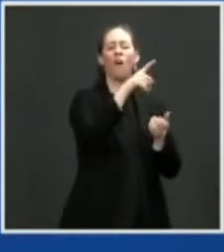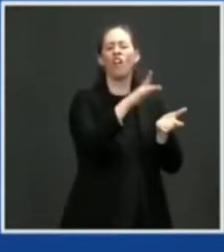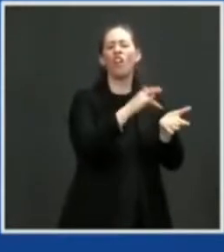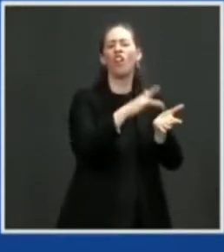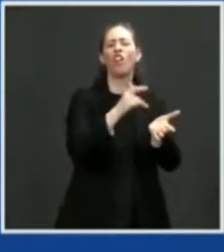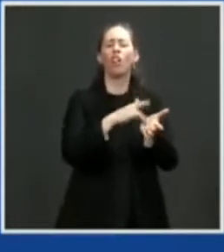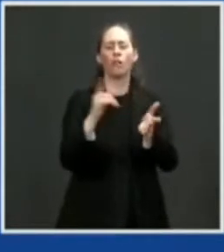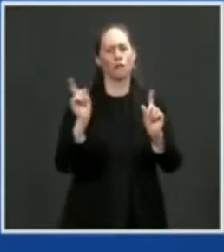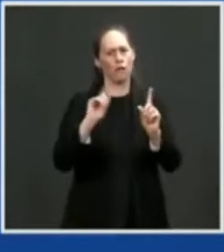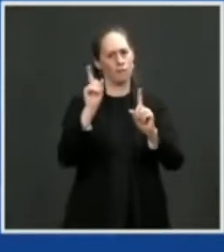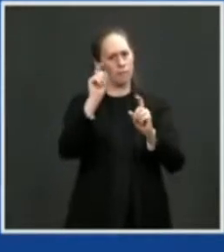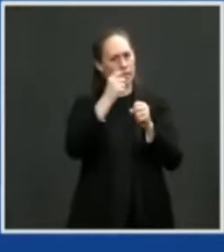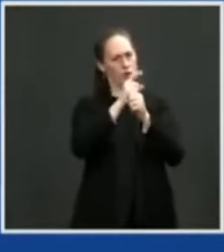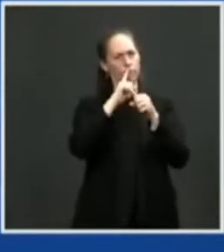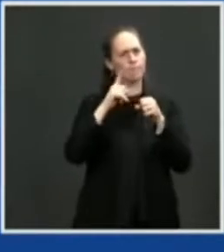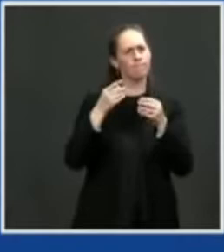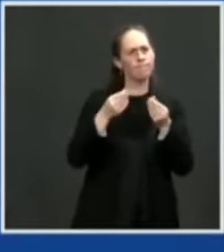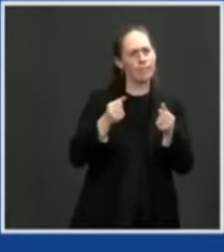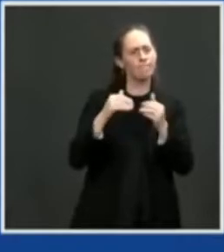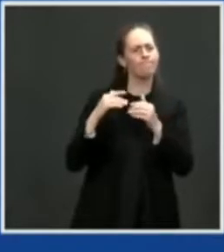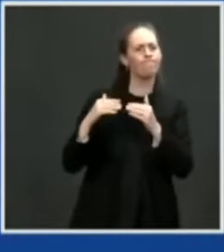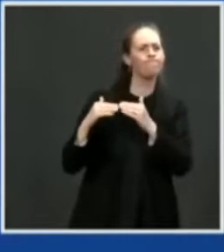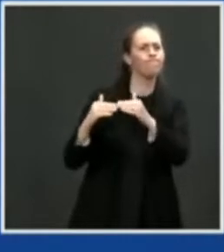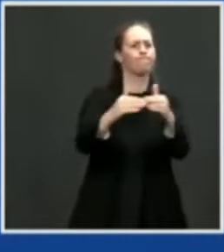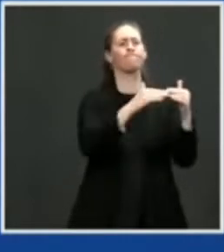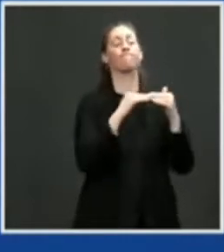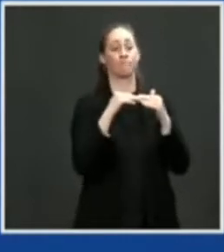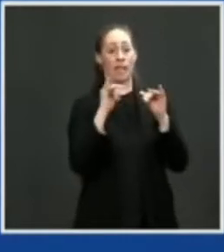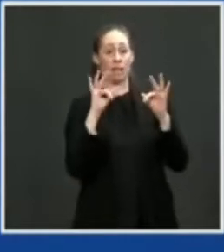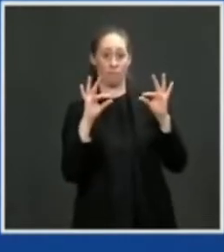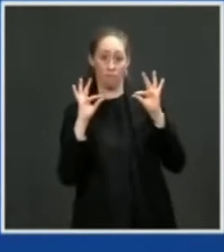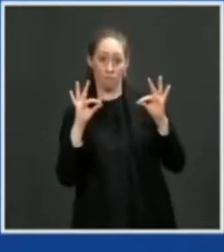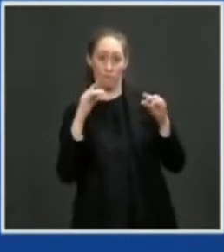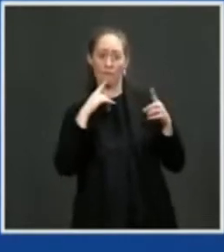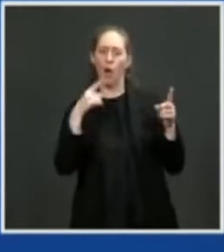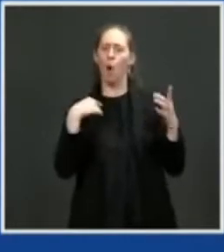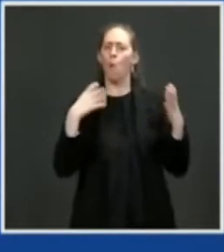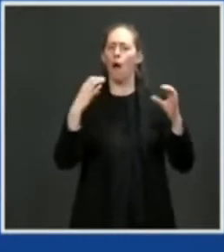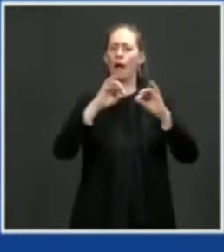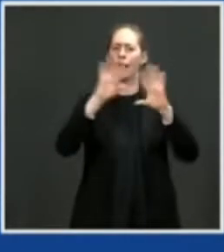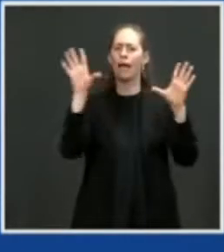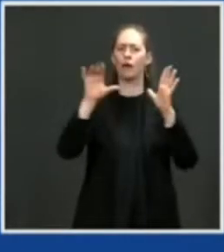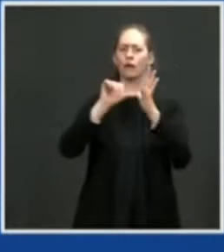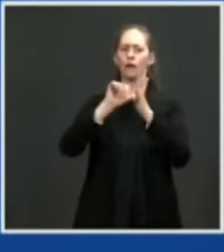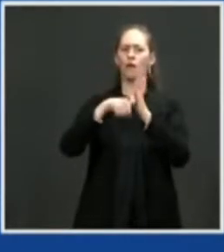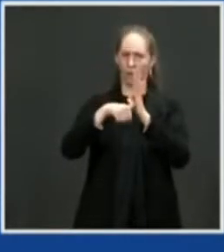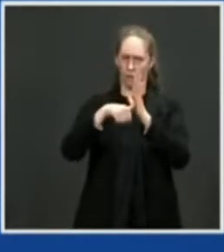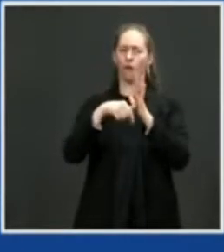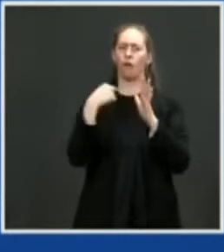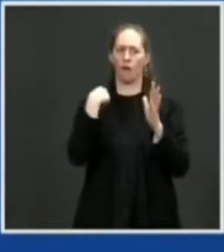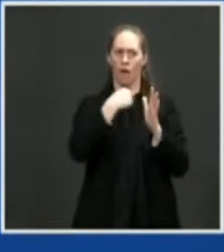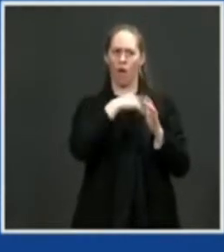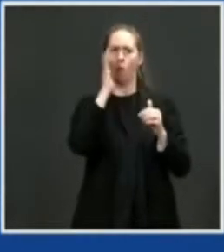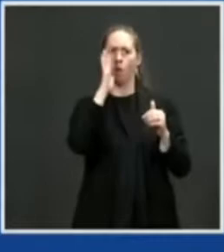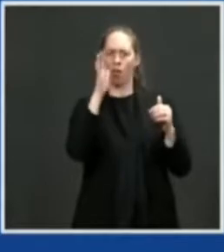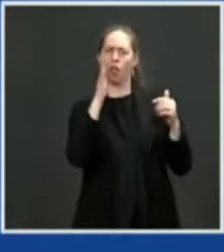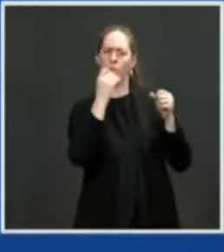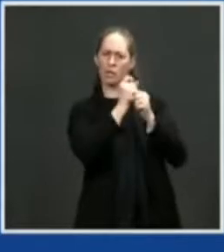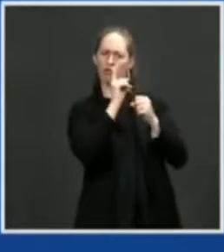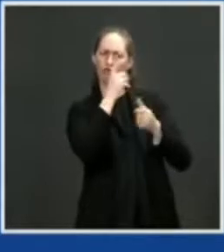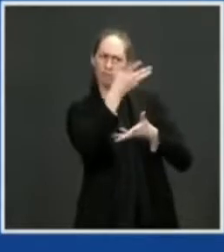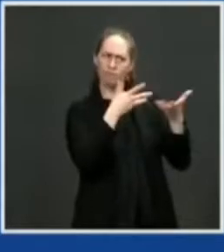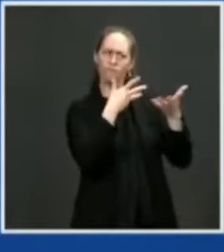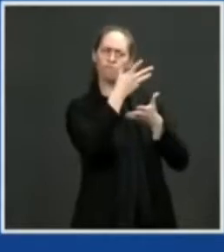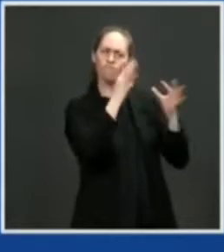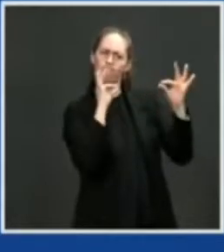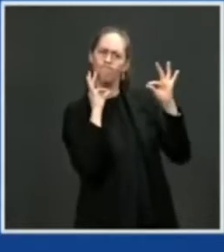indicated Come here, dog. that we're going to deal with China effectively. And we're going to need three